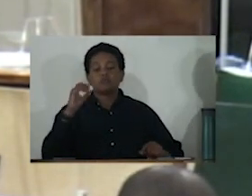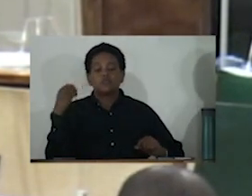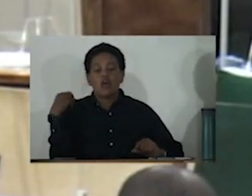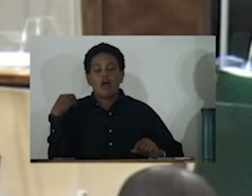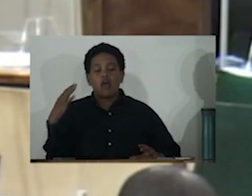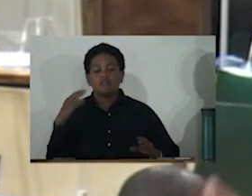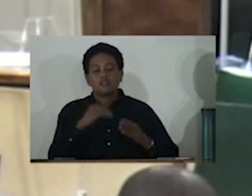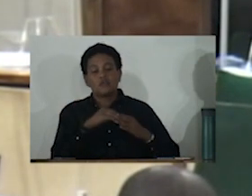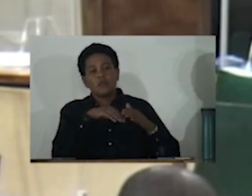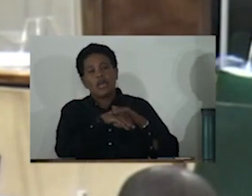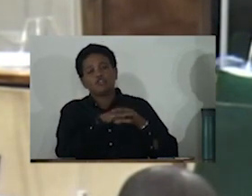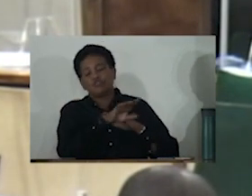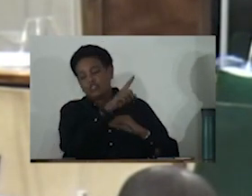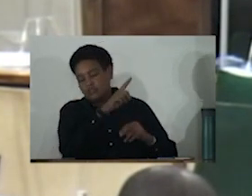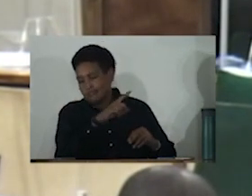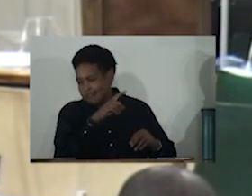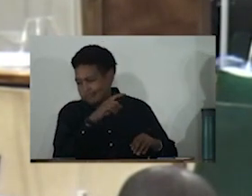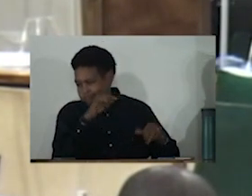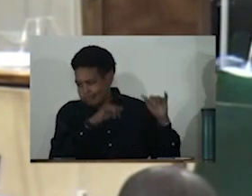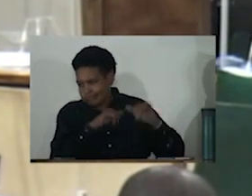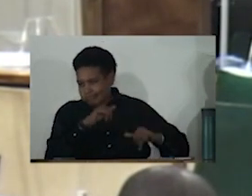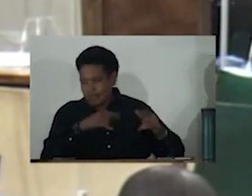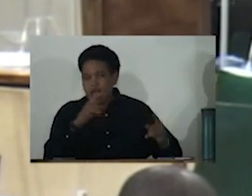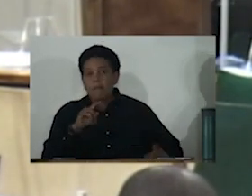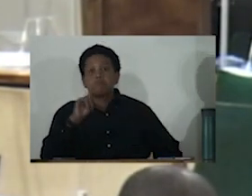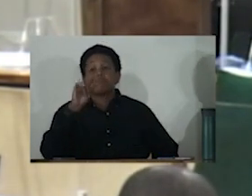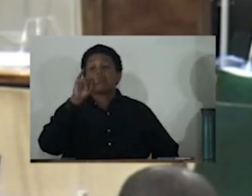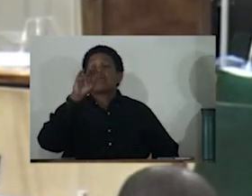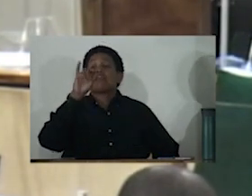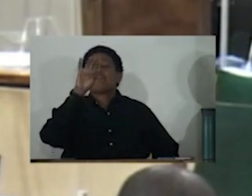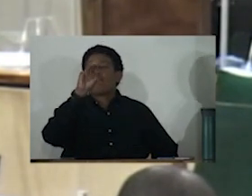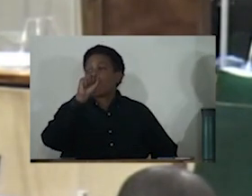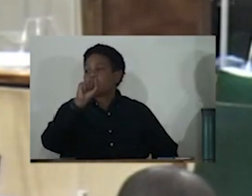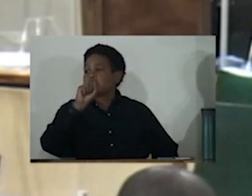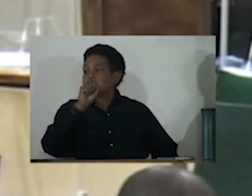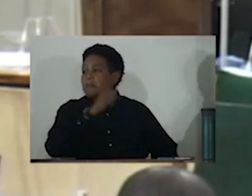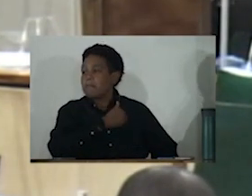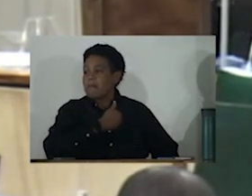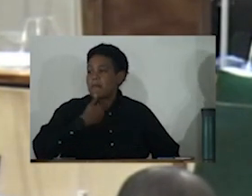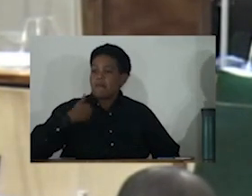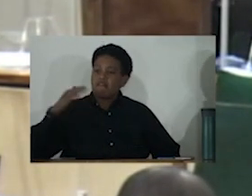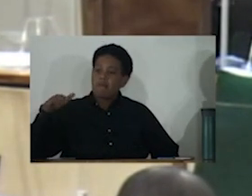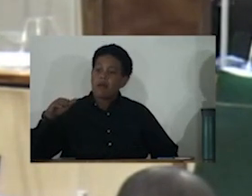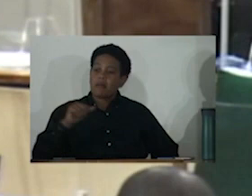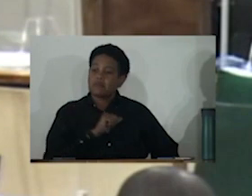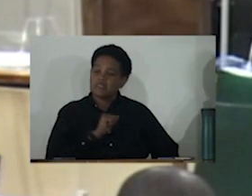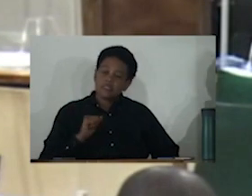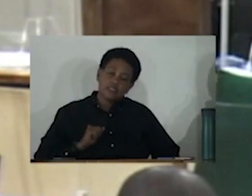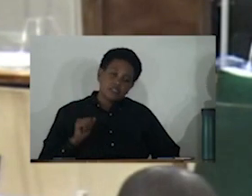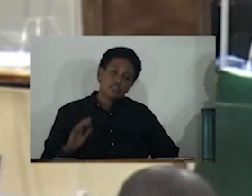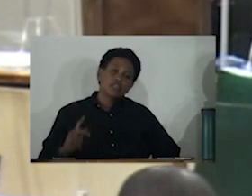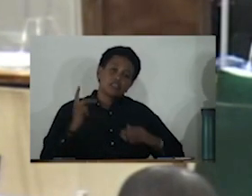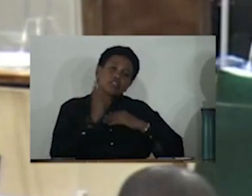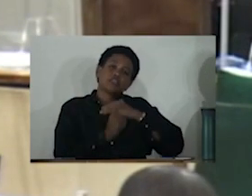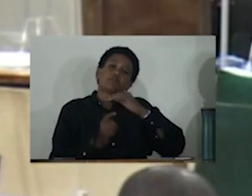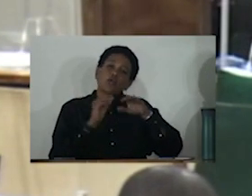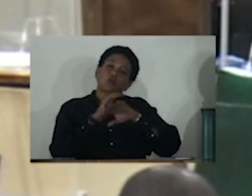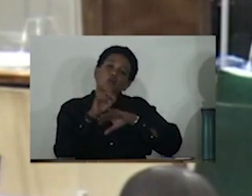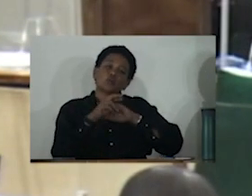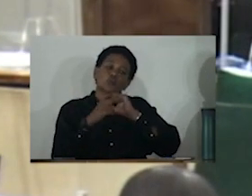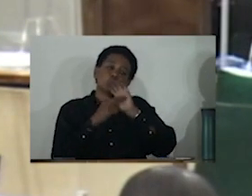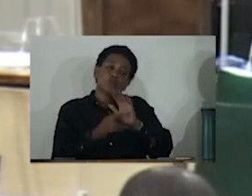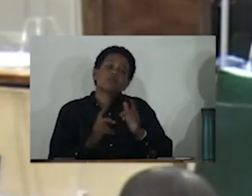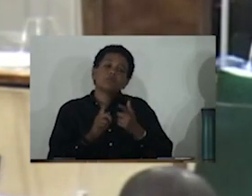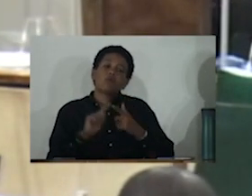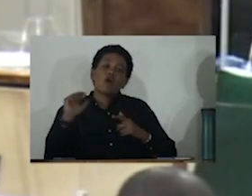at our ports of entry. Infirmaries, members of parliament, senators, parish council representatives, and other